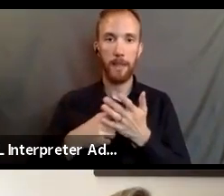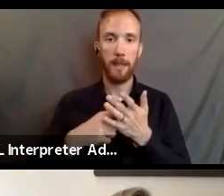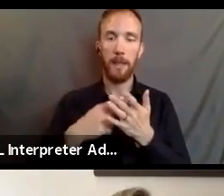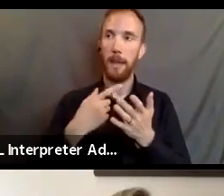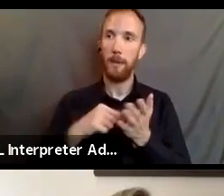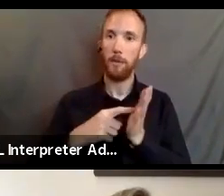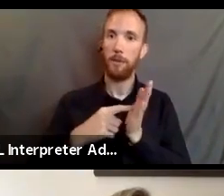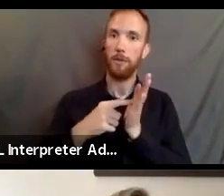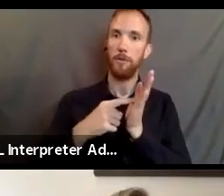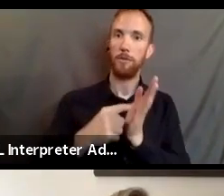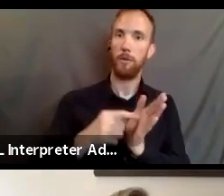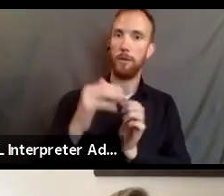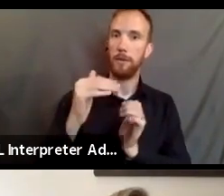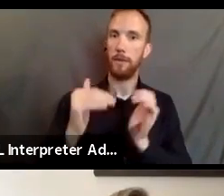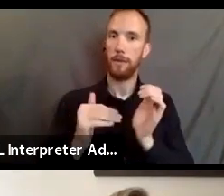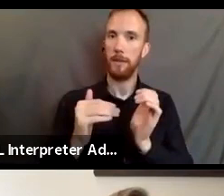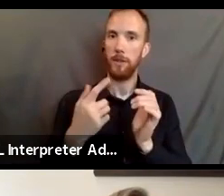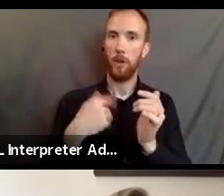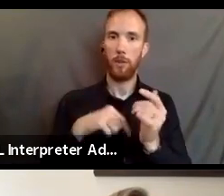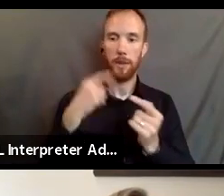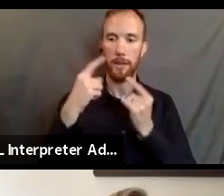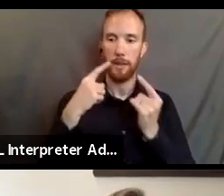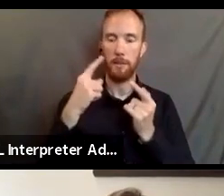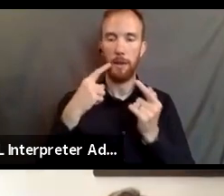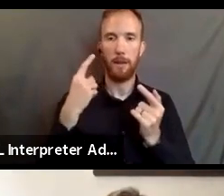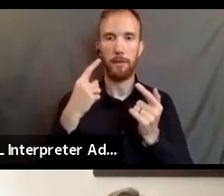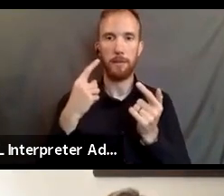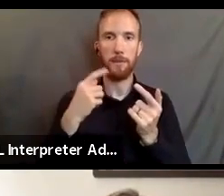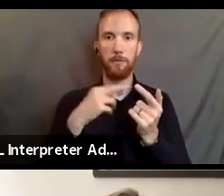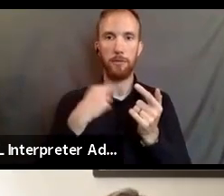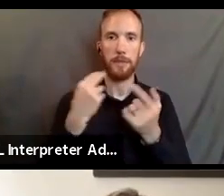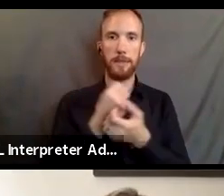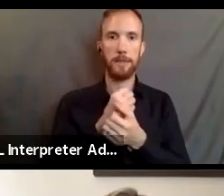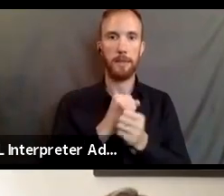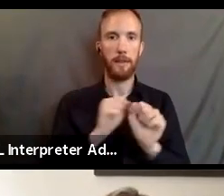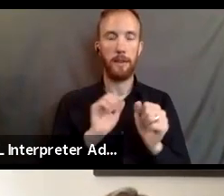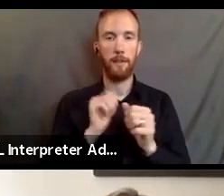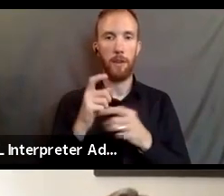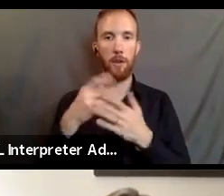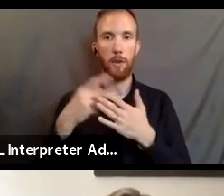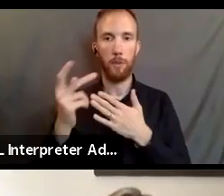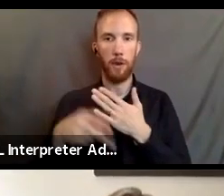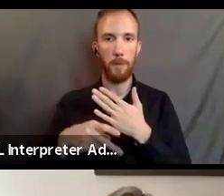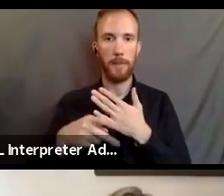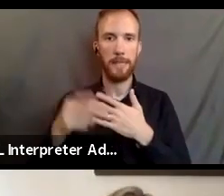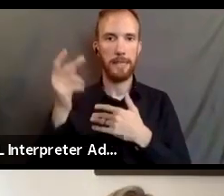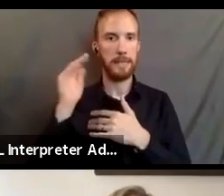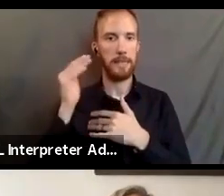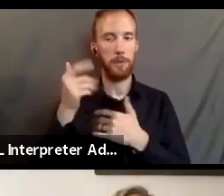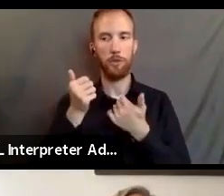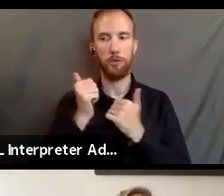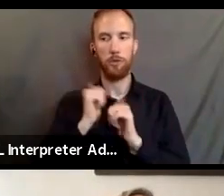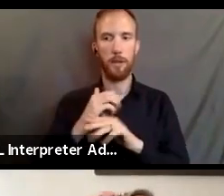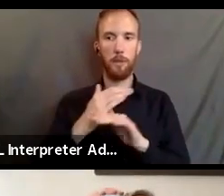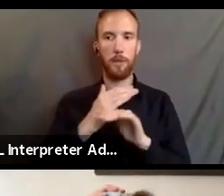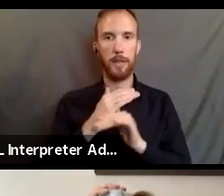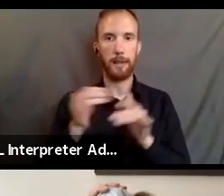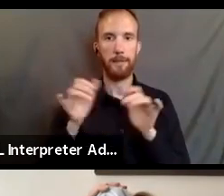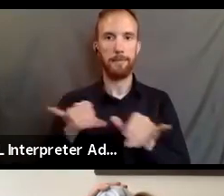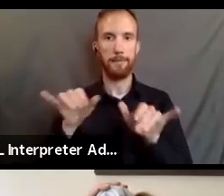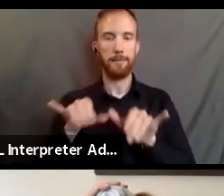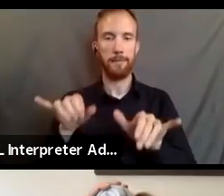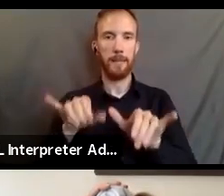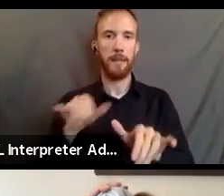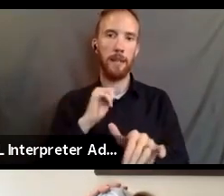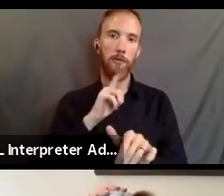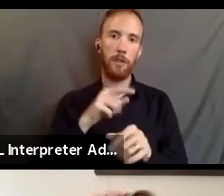safe with threats of removing the gifted program it would seem that there is more interest in protecting the status quo than looking at what was presented and considering the